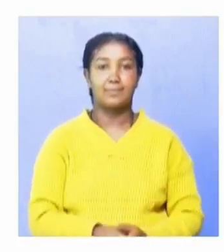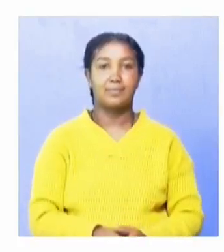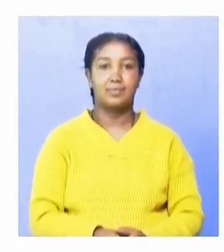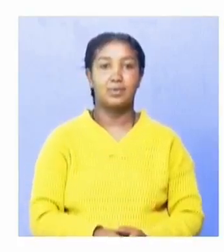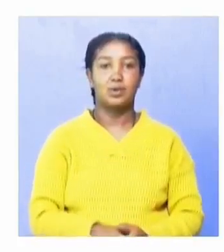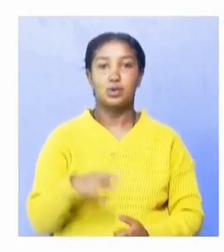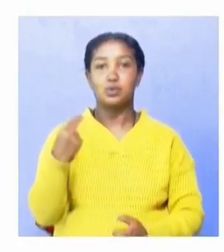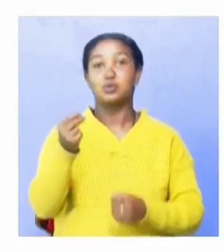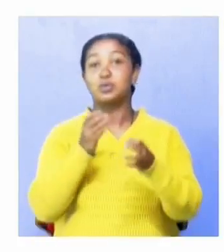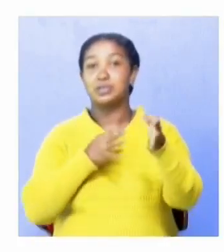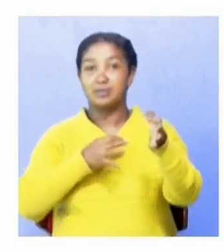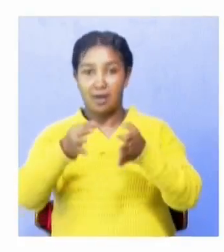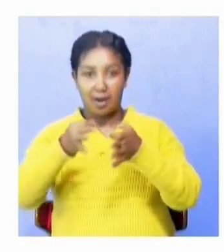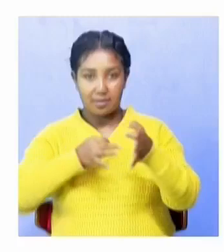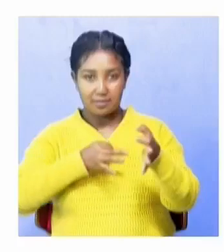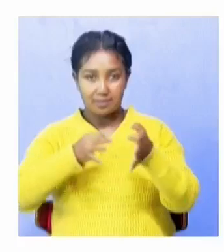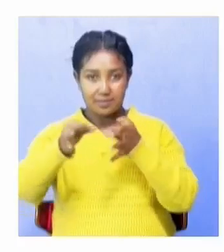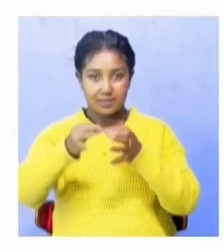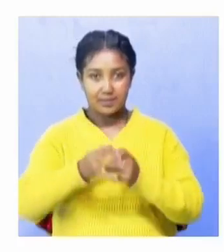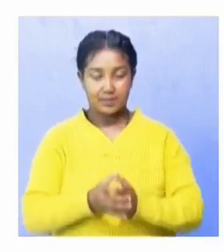Used to describe